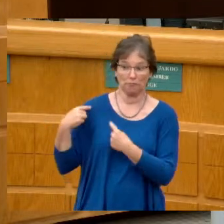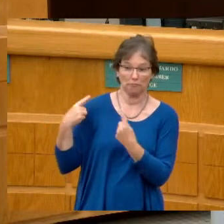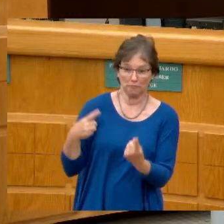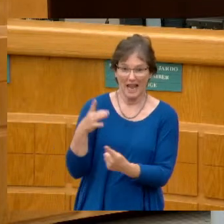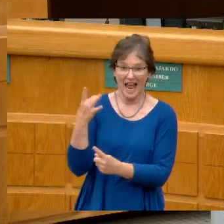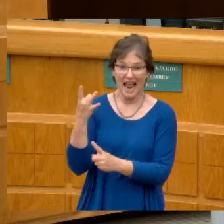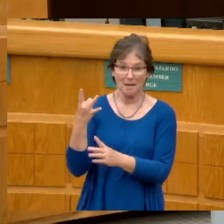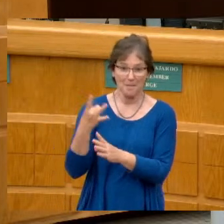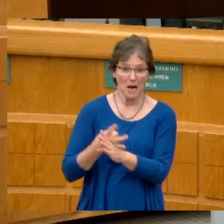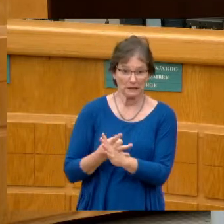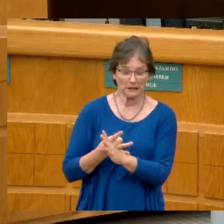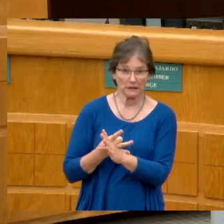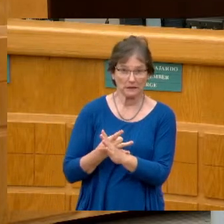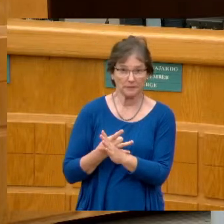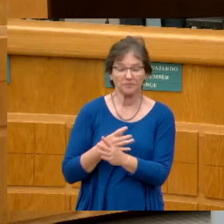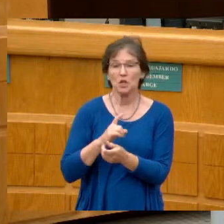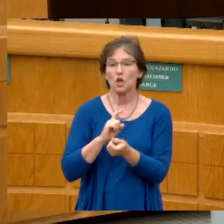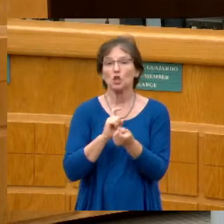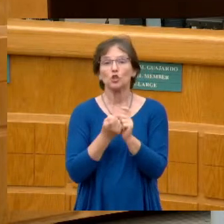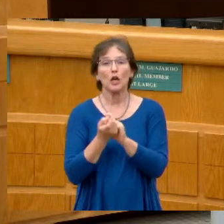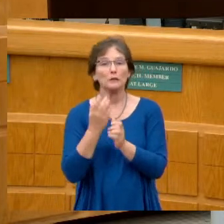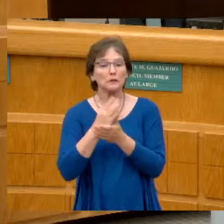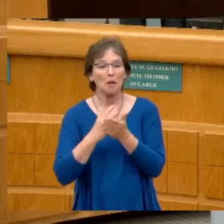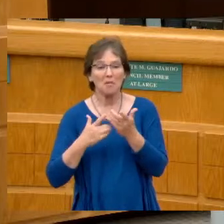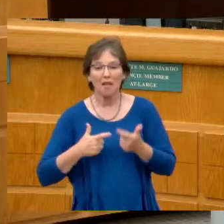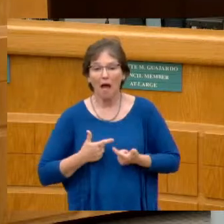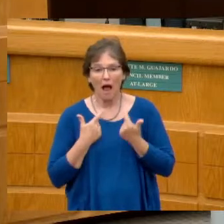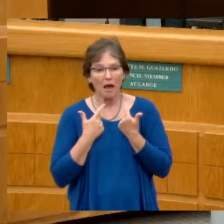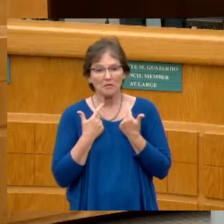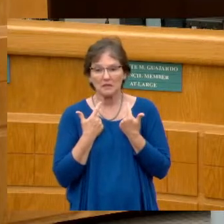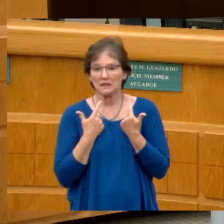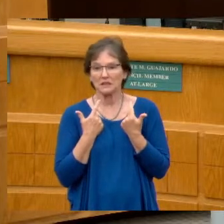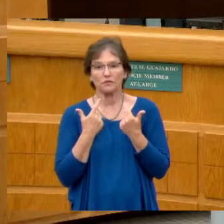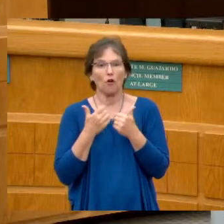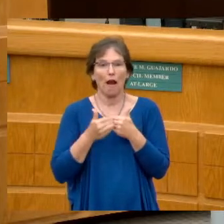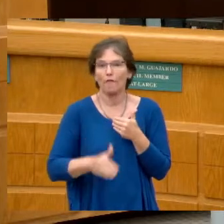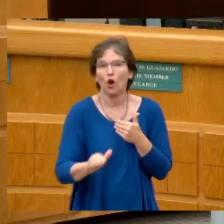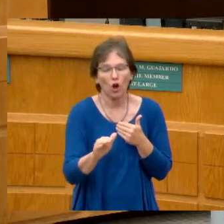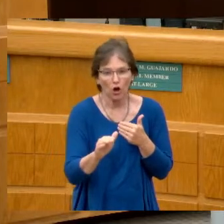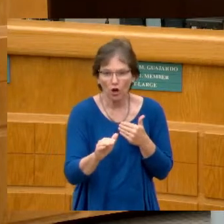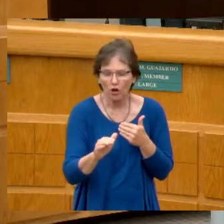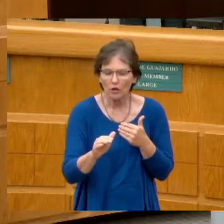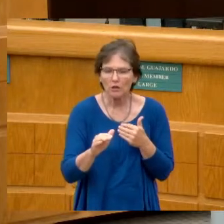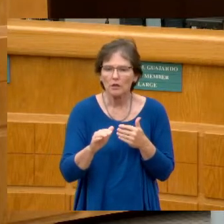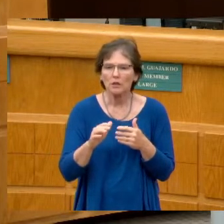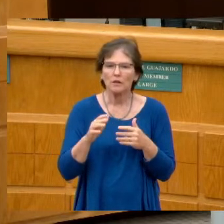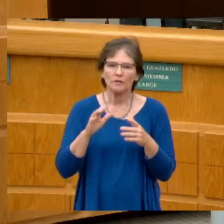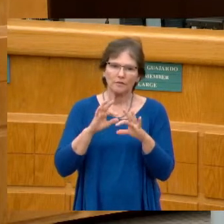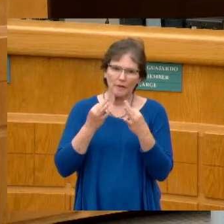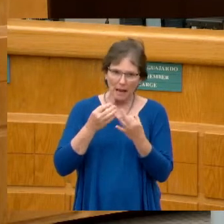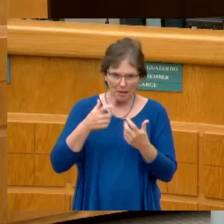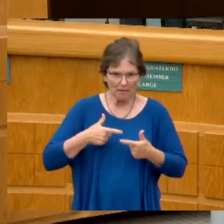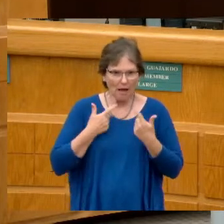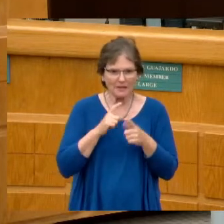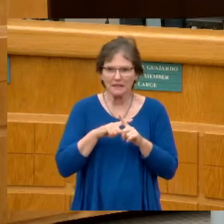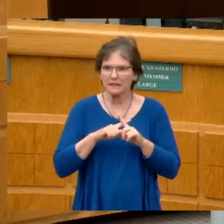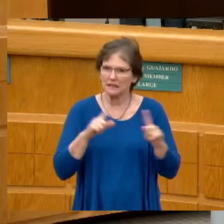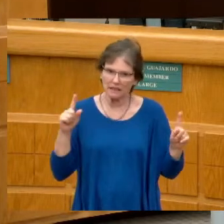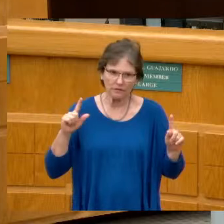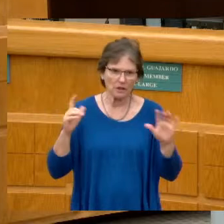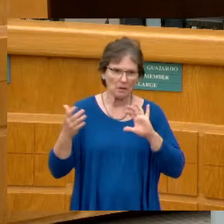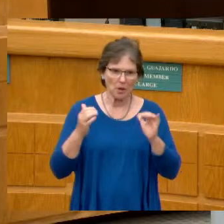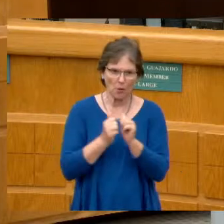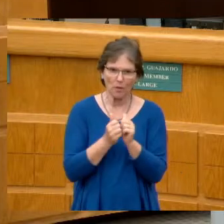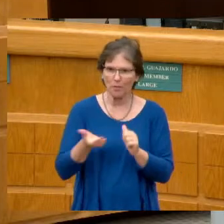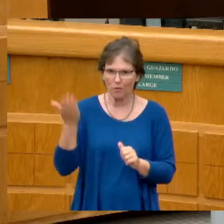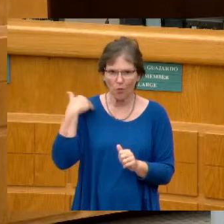their families, and our community from becoming severely ill from the flu. So don't wait, get vaccinated. We're in flu